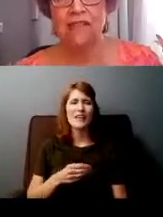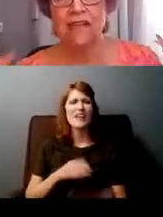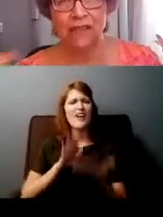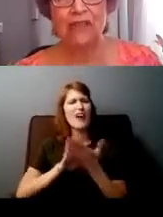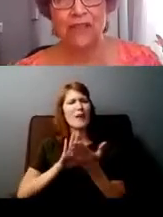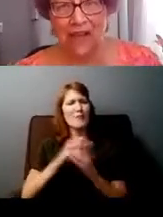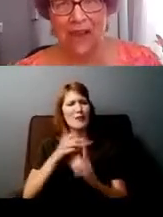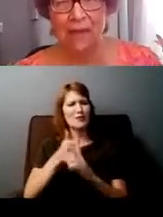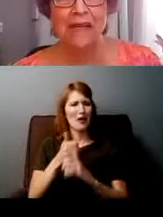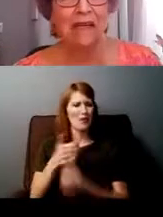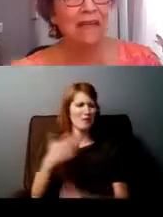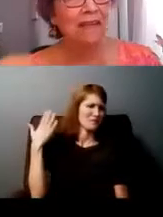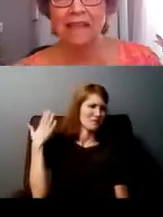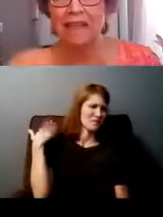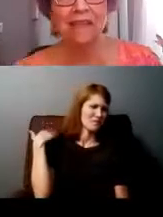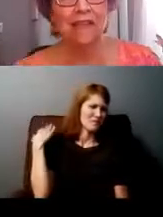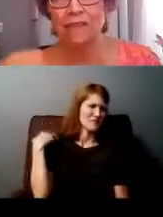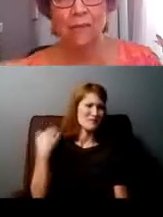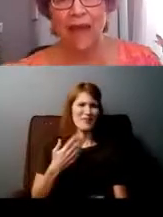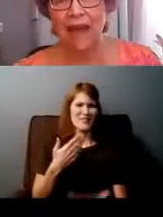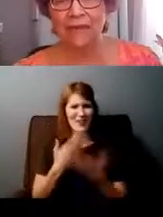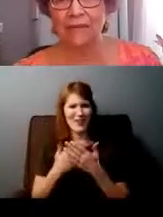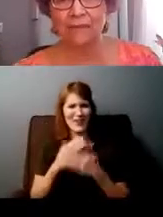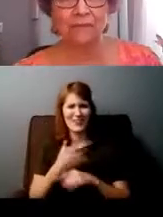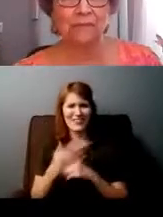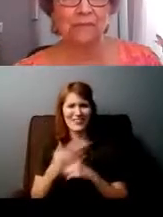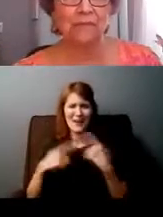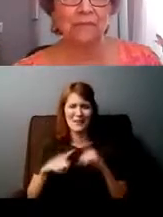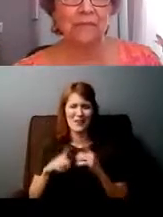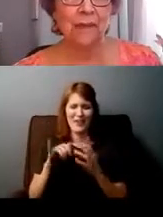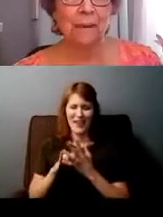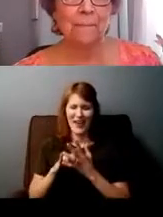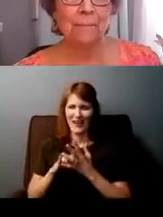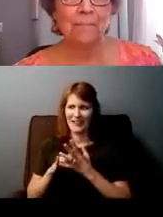having done a good job in the heat of the battle.